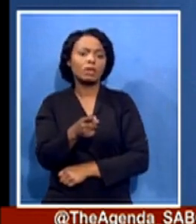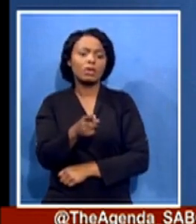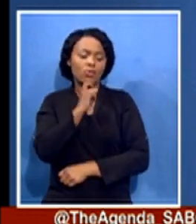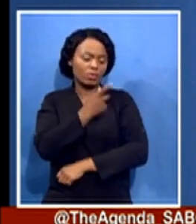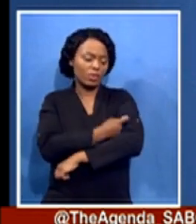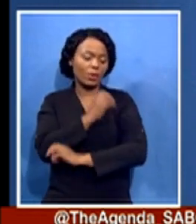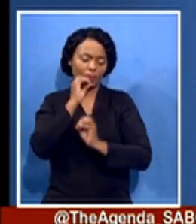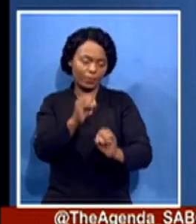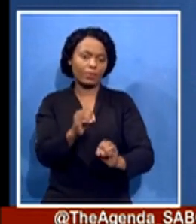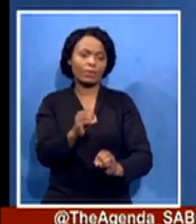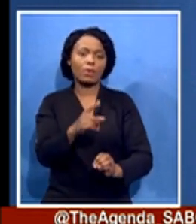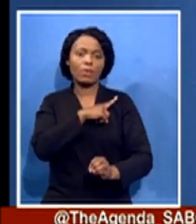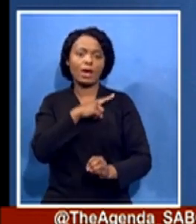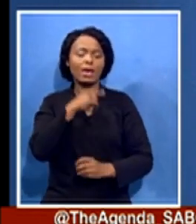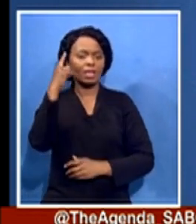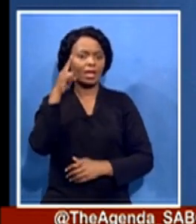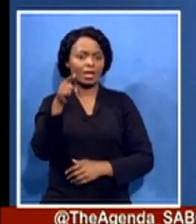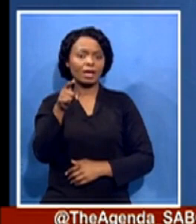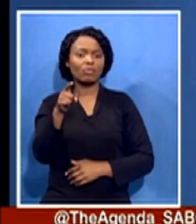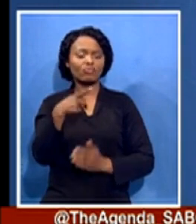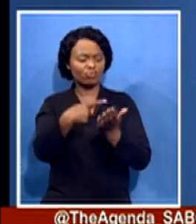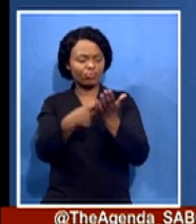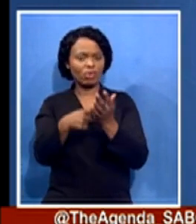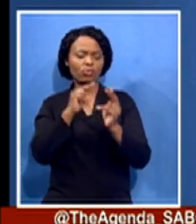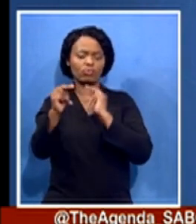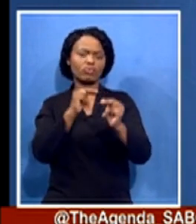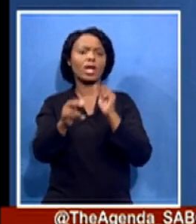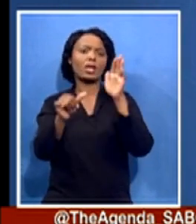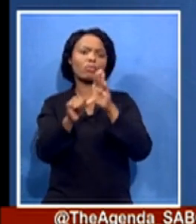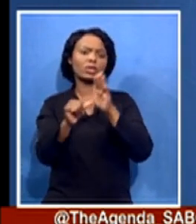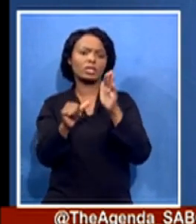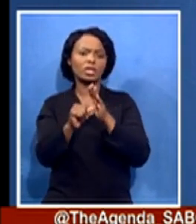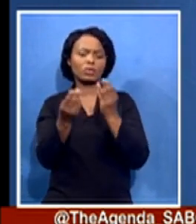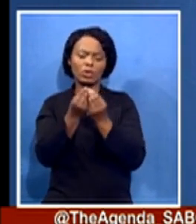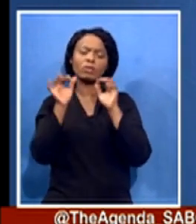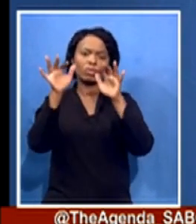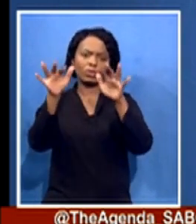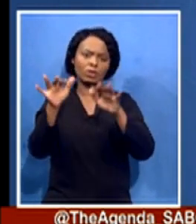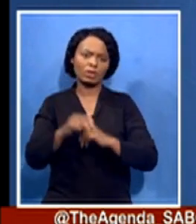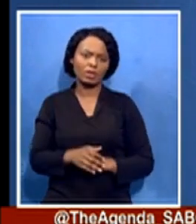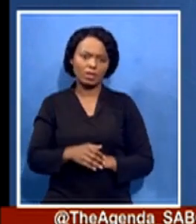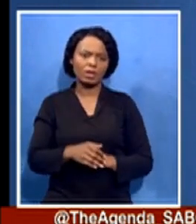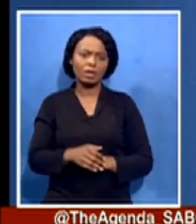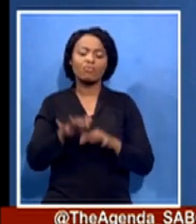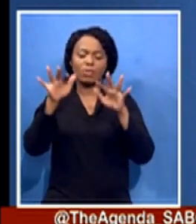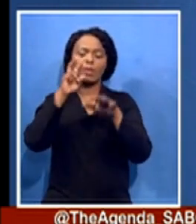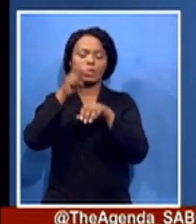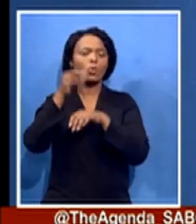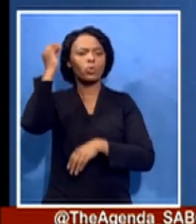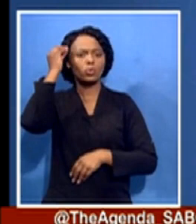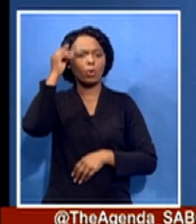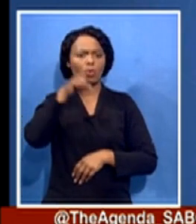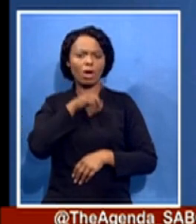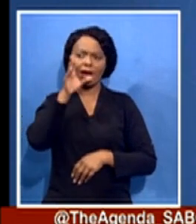discussions through yourselves, with the public. Because asking these questions like, is it going to be safe? Was it done too